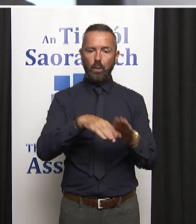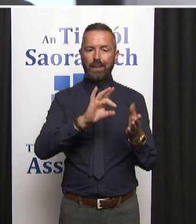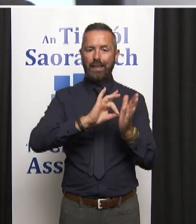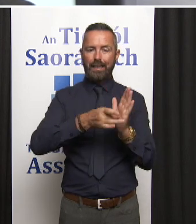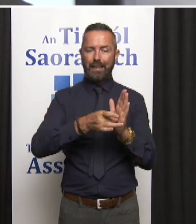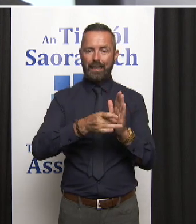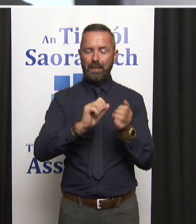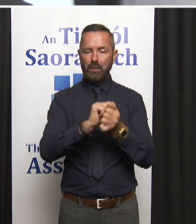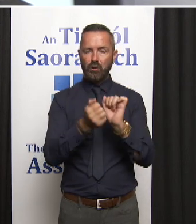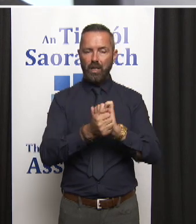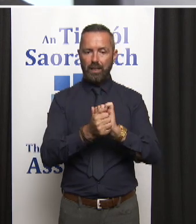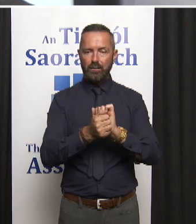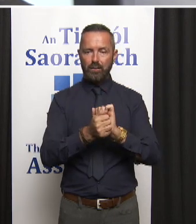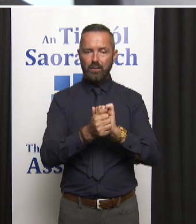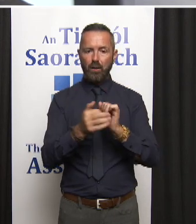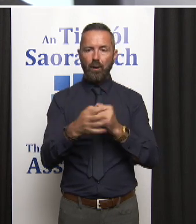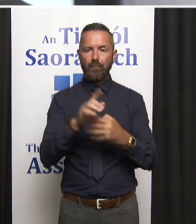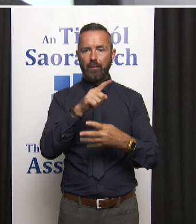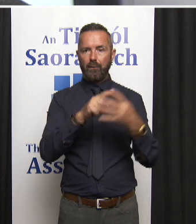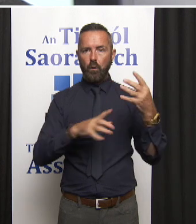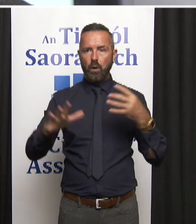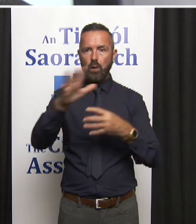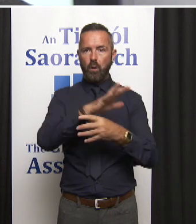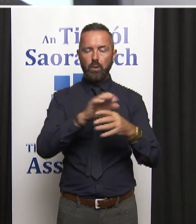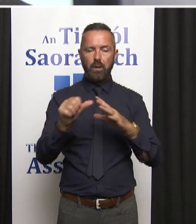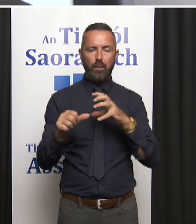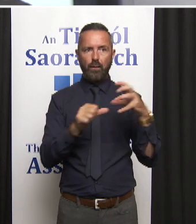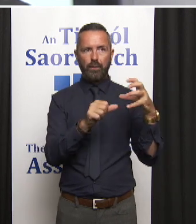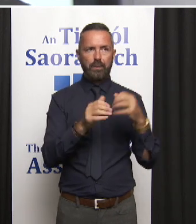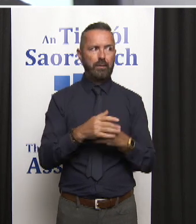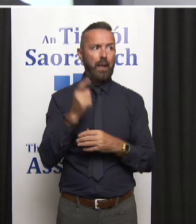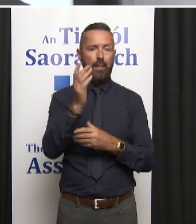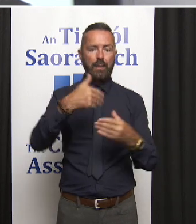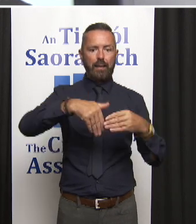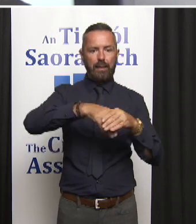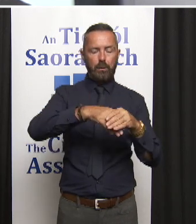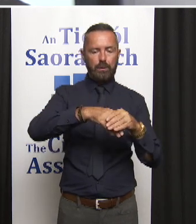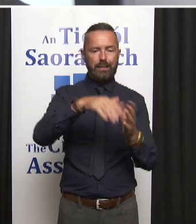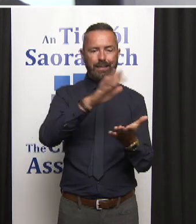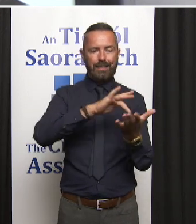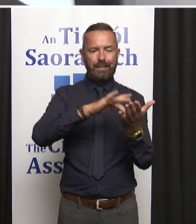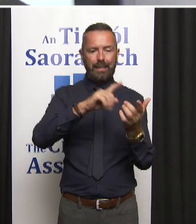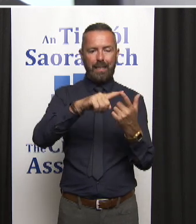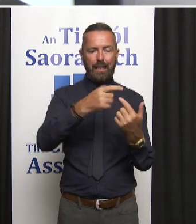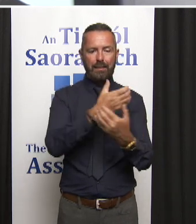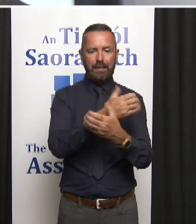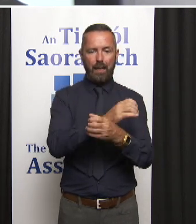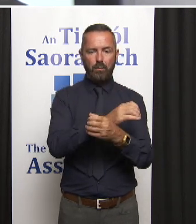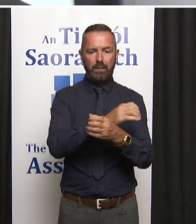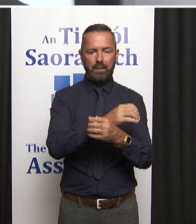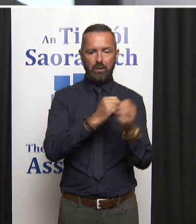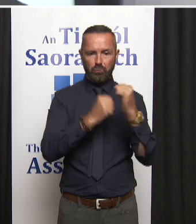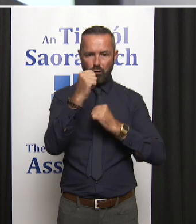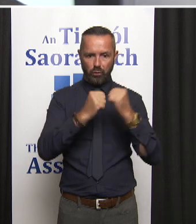back to the building blocks of the 4 local authorities. It includes a city and county-wide elected structure, a cabinet,